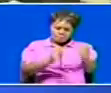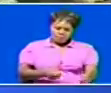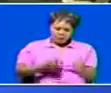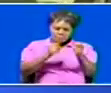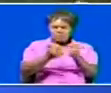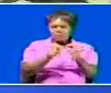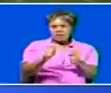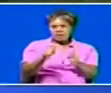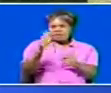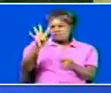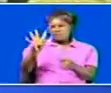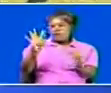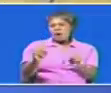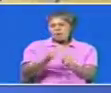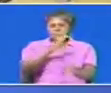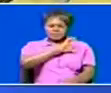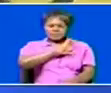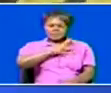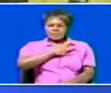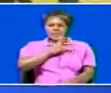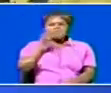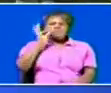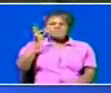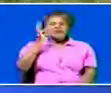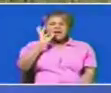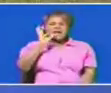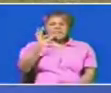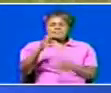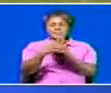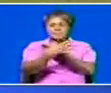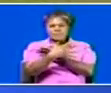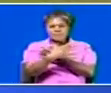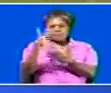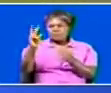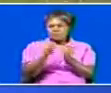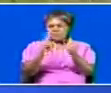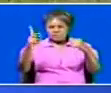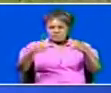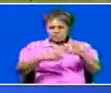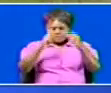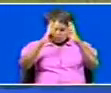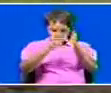and the last four were held in Canada, France, Denmark, and England in 2016.